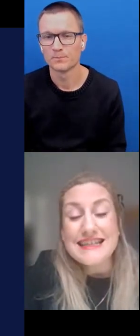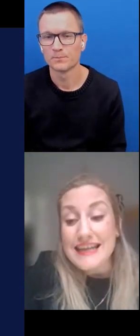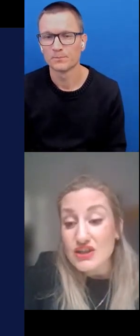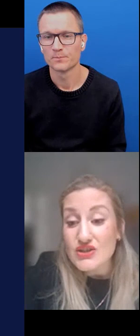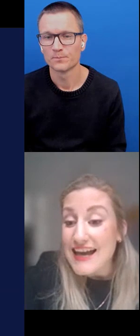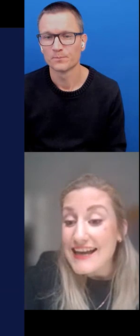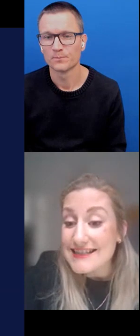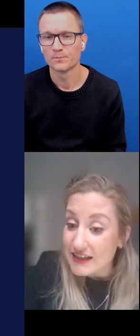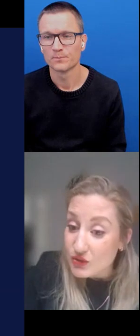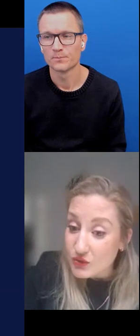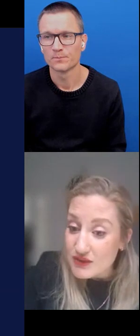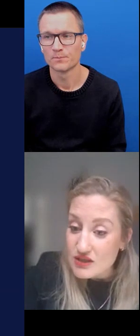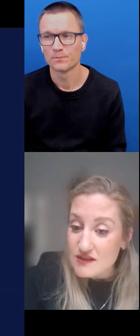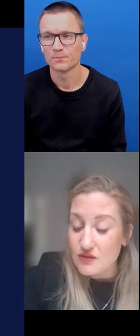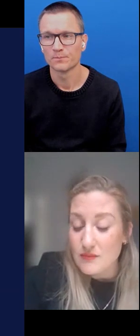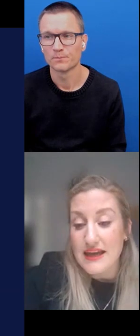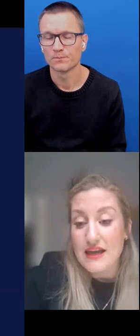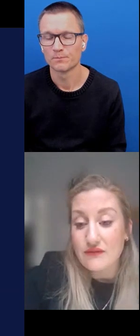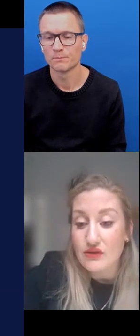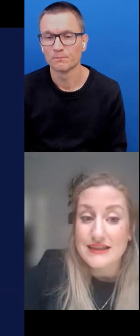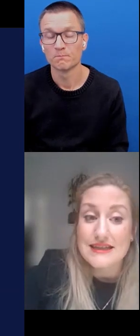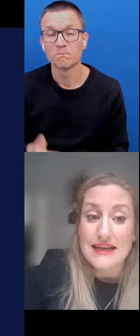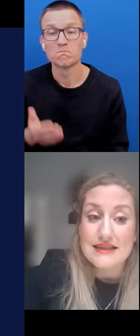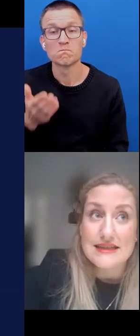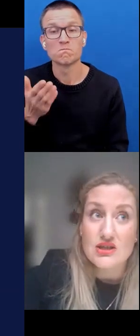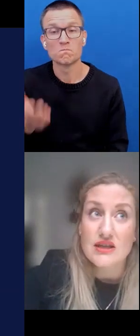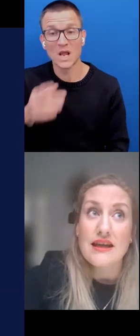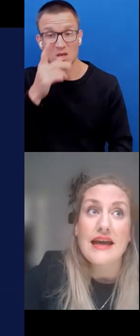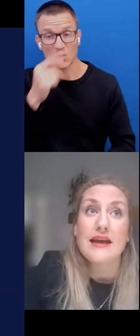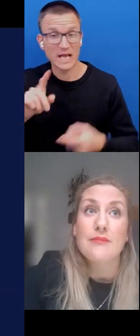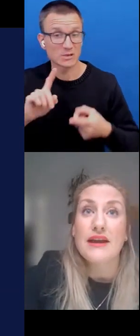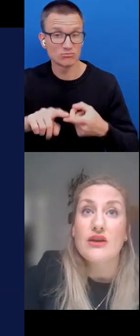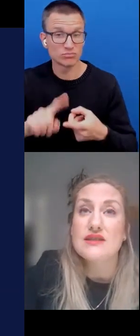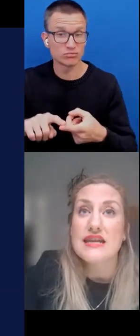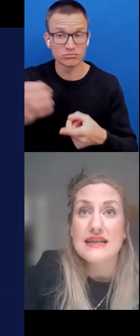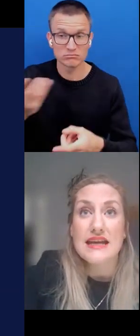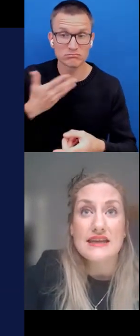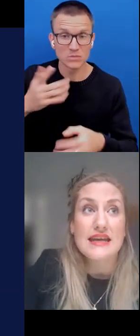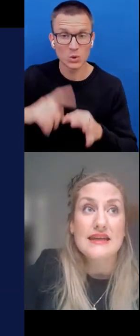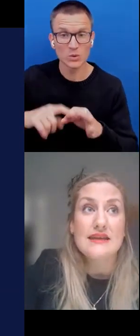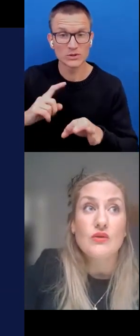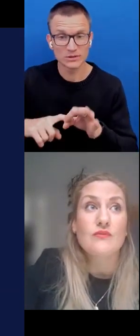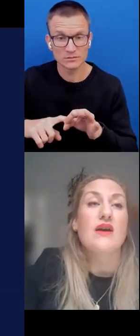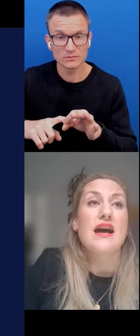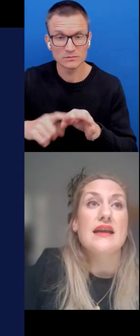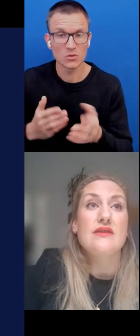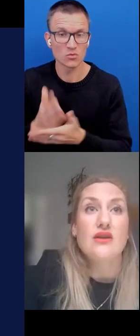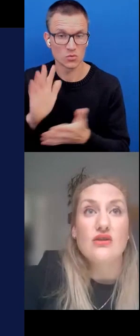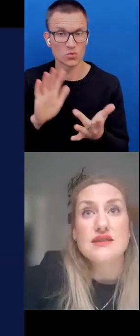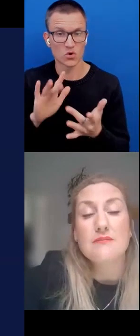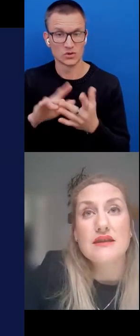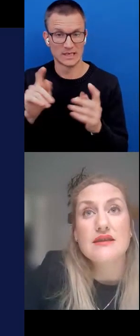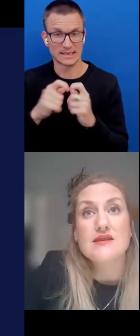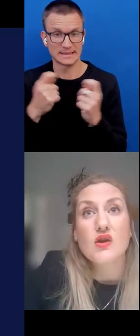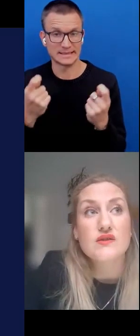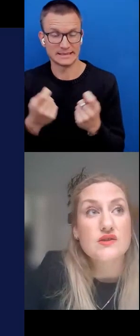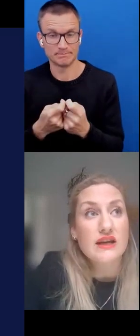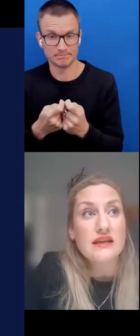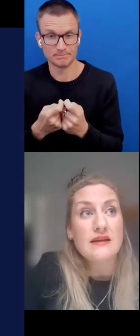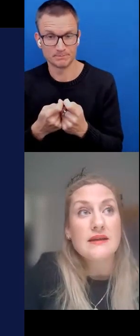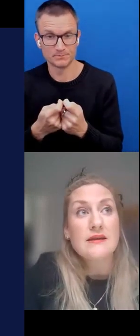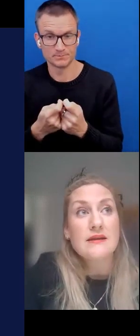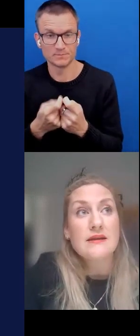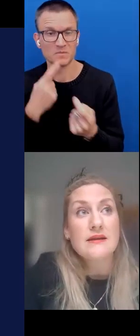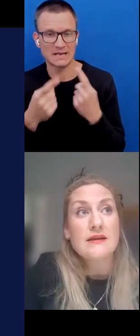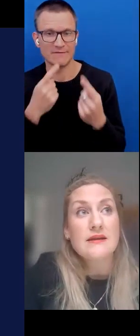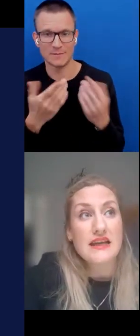You can continue to ask any questions you may have following today's session by contacting our team via the contact methods on